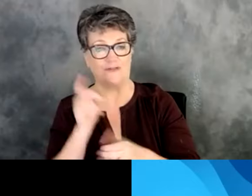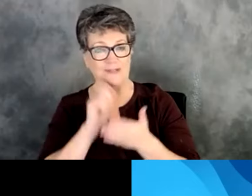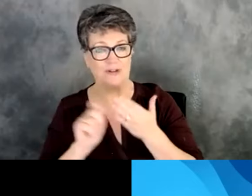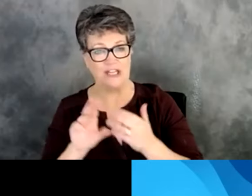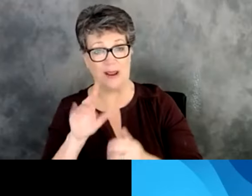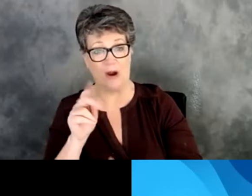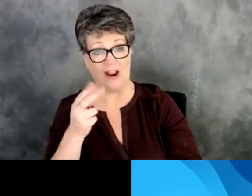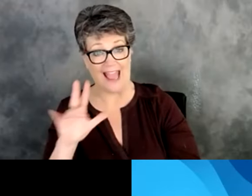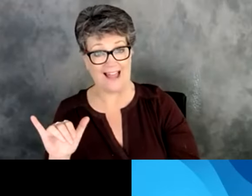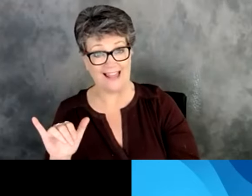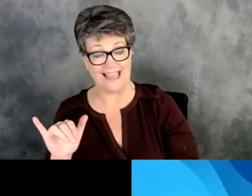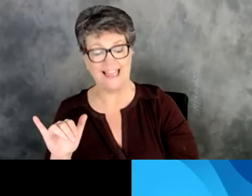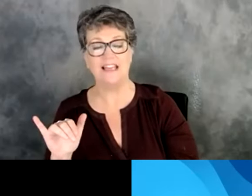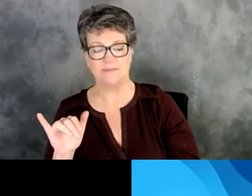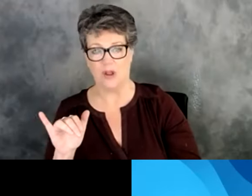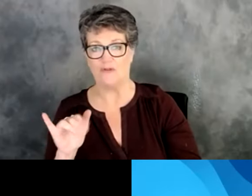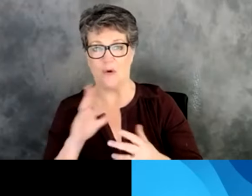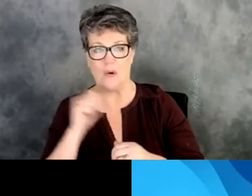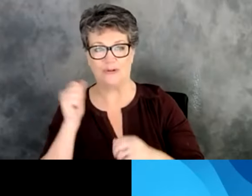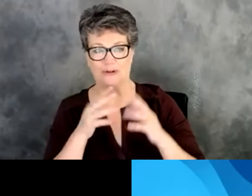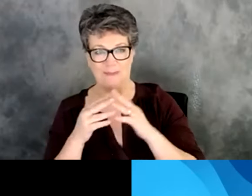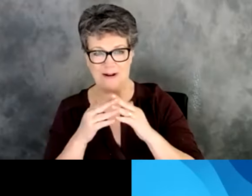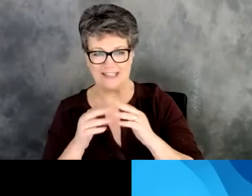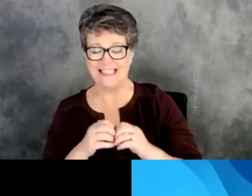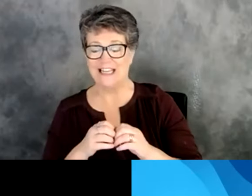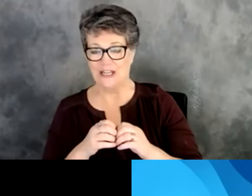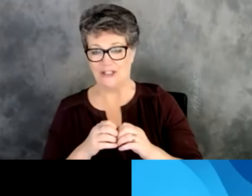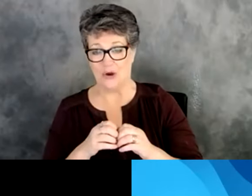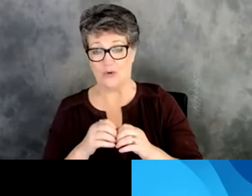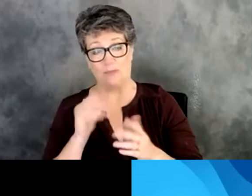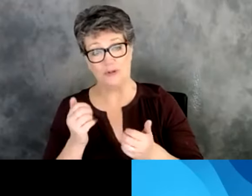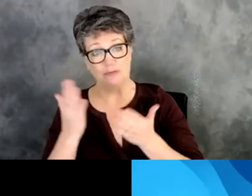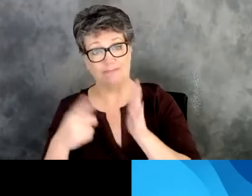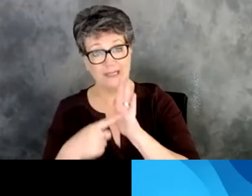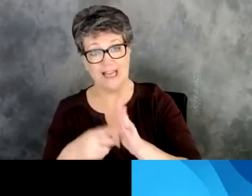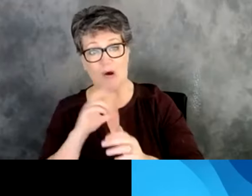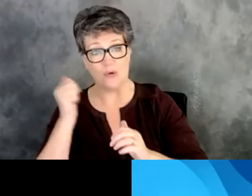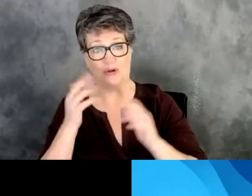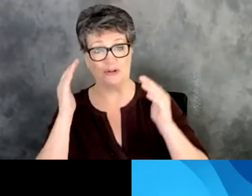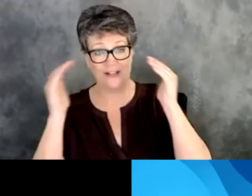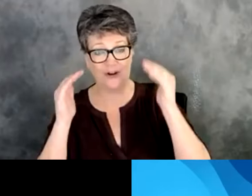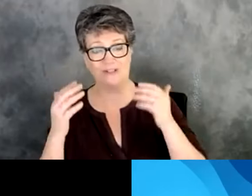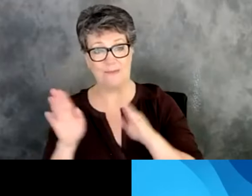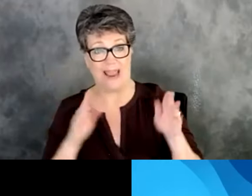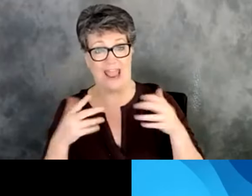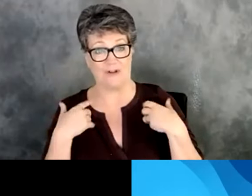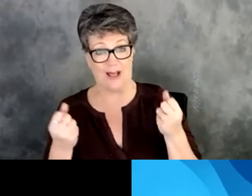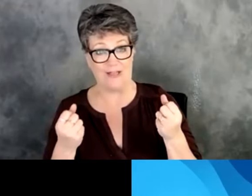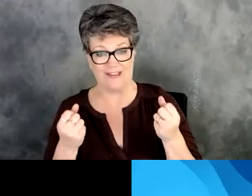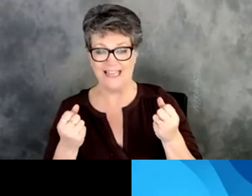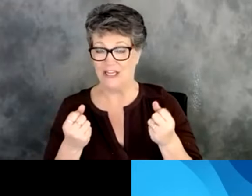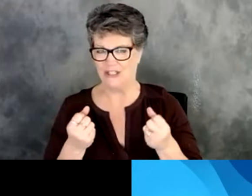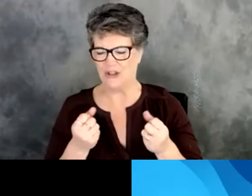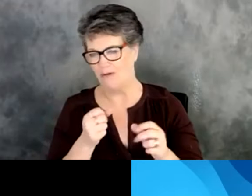So we are working with Leandra as a member of that task force to help present on older adults and behavioral health. So stay tuned, still a work